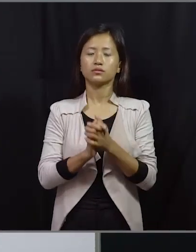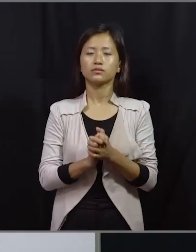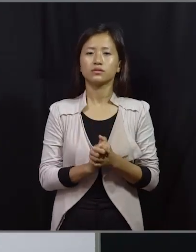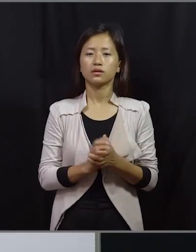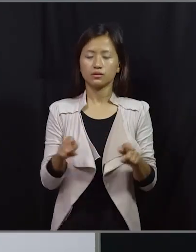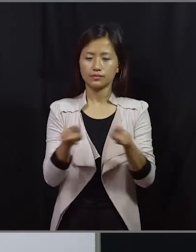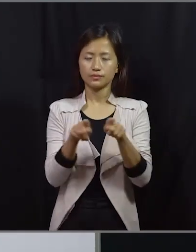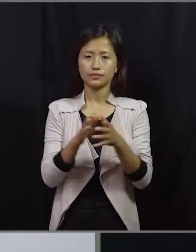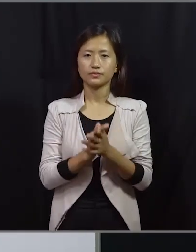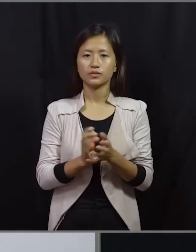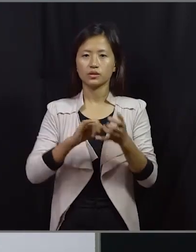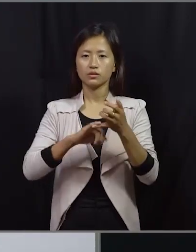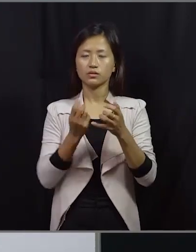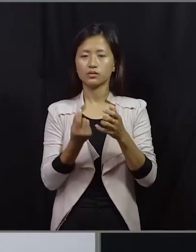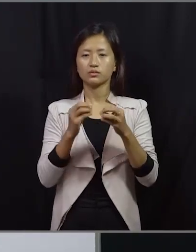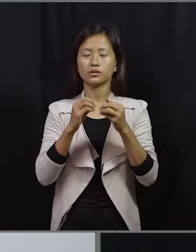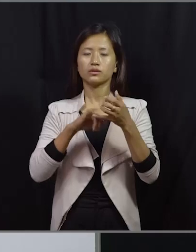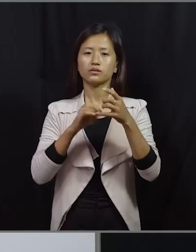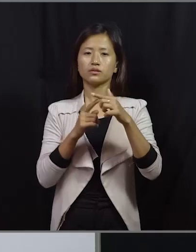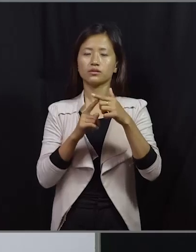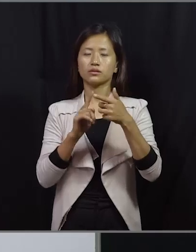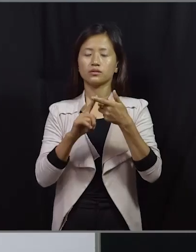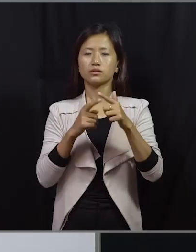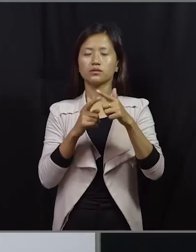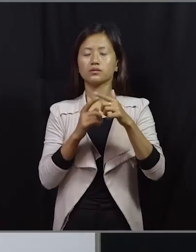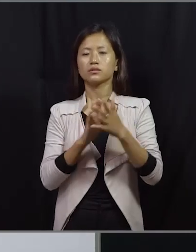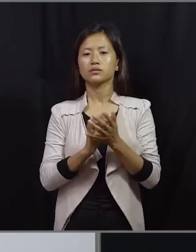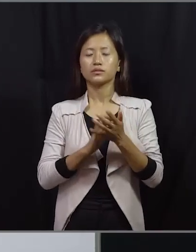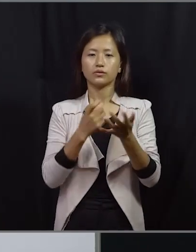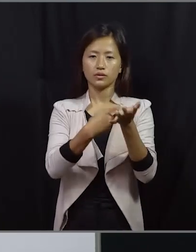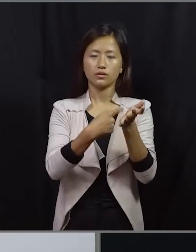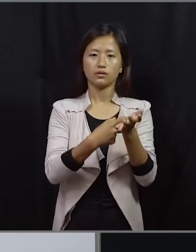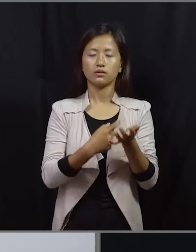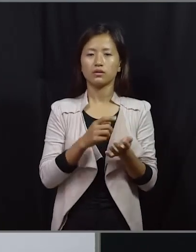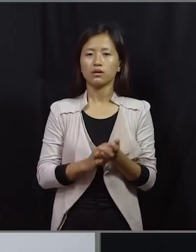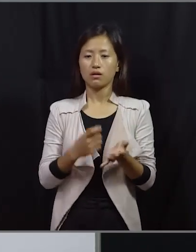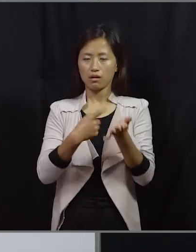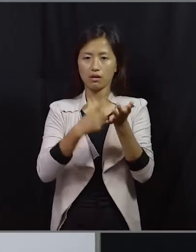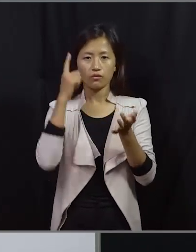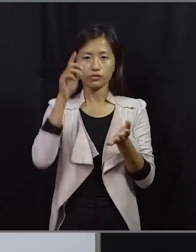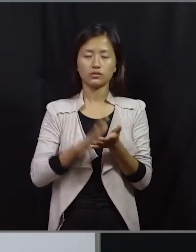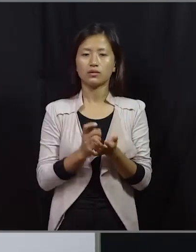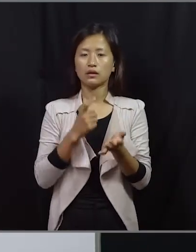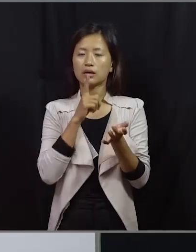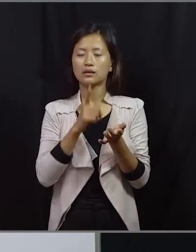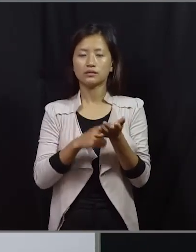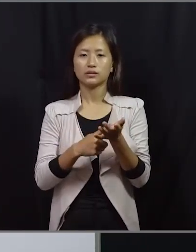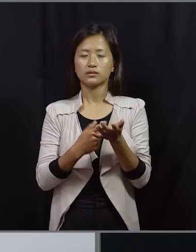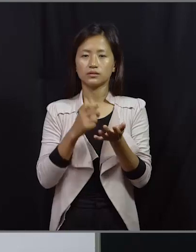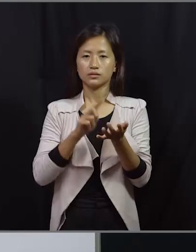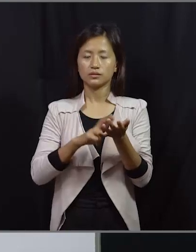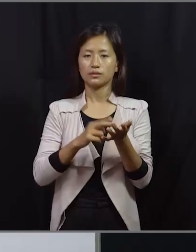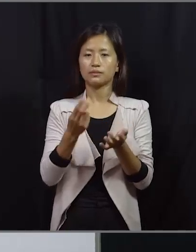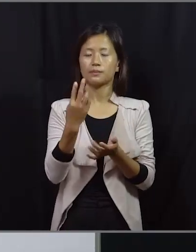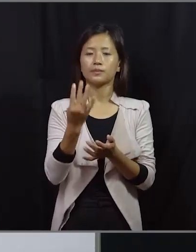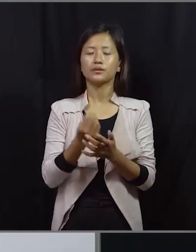as subsets of R. R for real numbers. Okay.